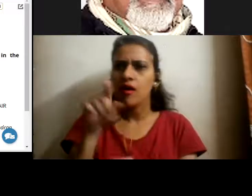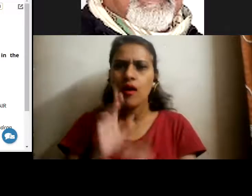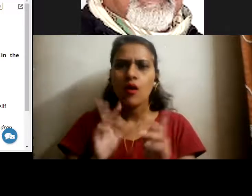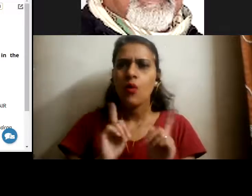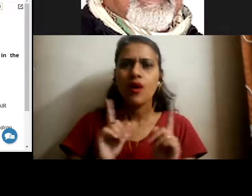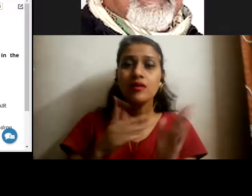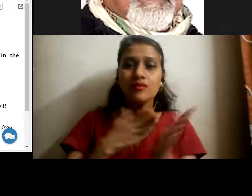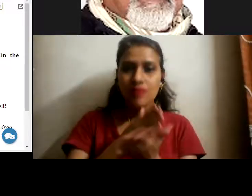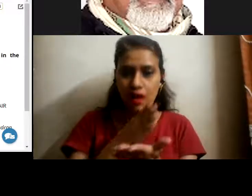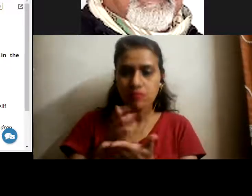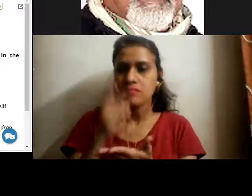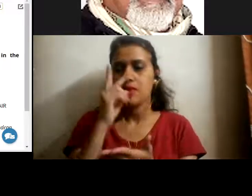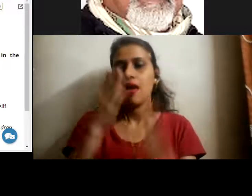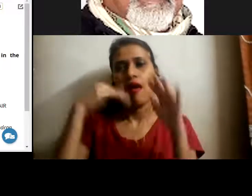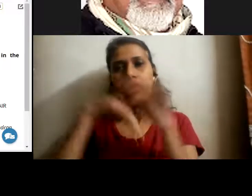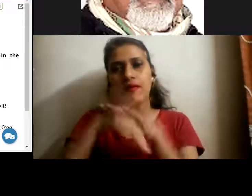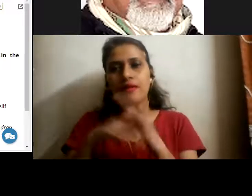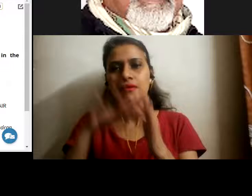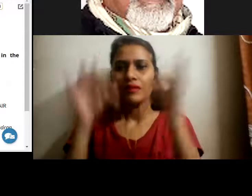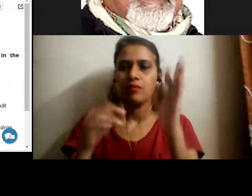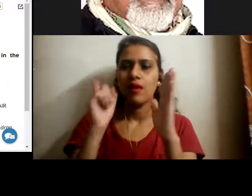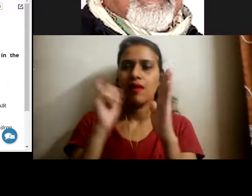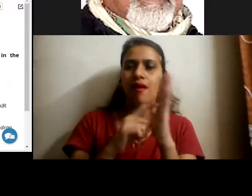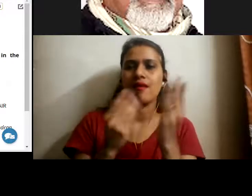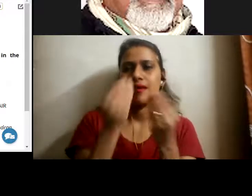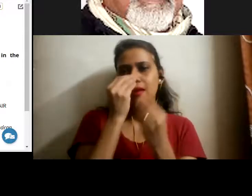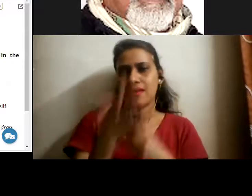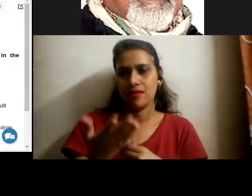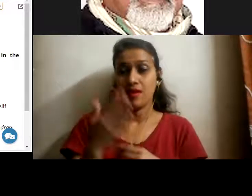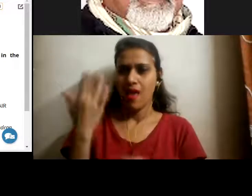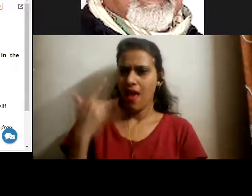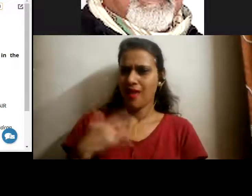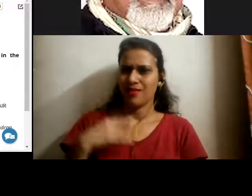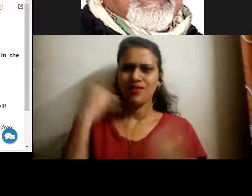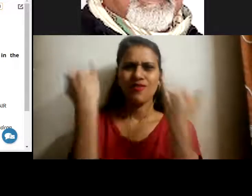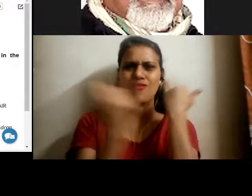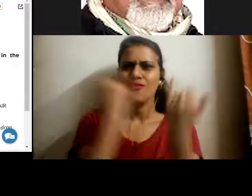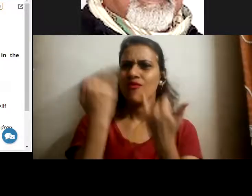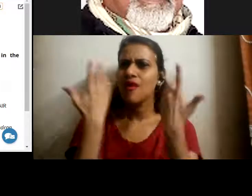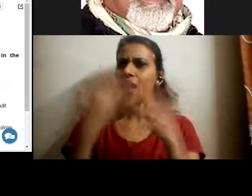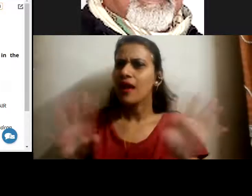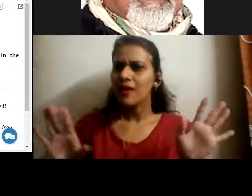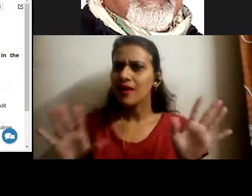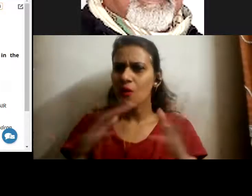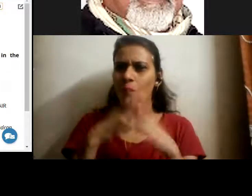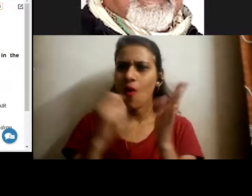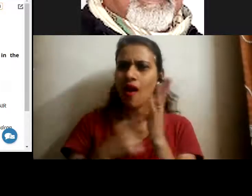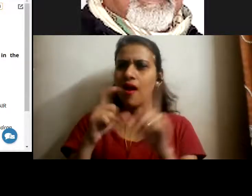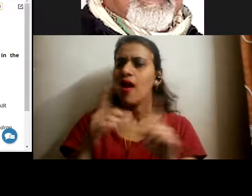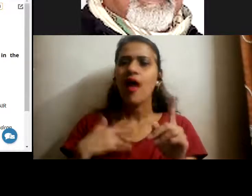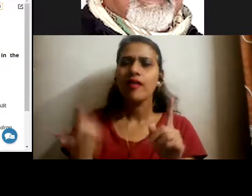find in within judgment, like how we usually do control F for every Word document or